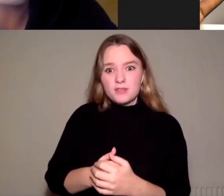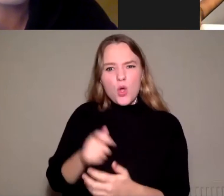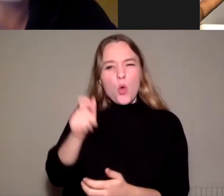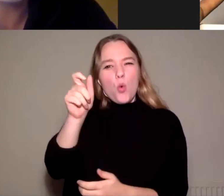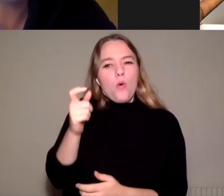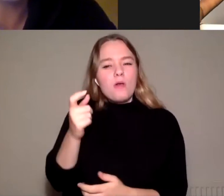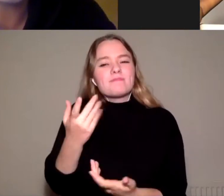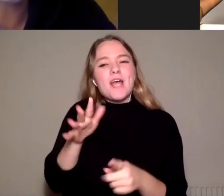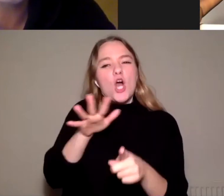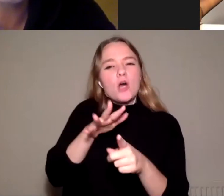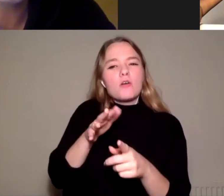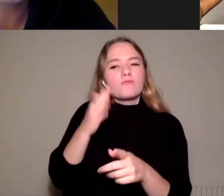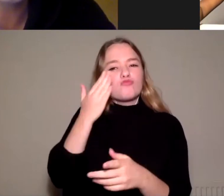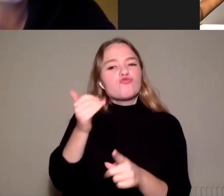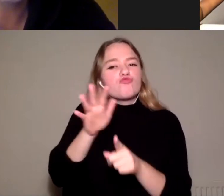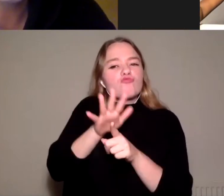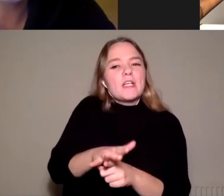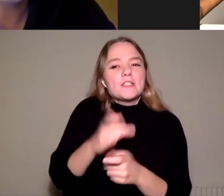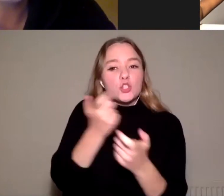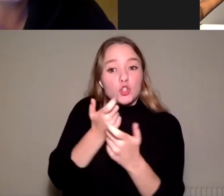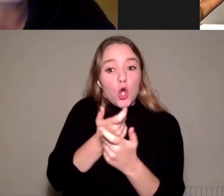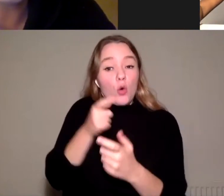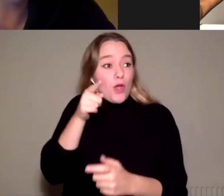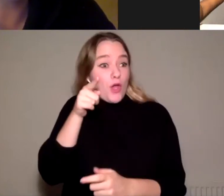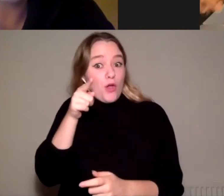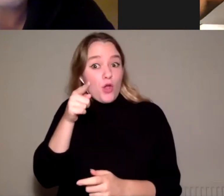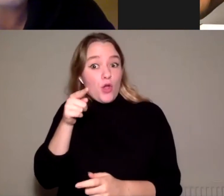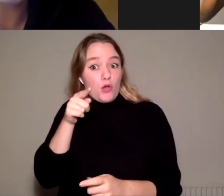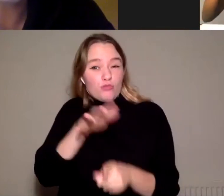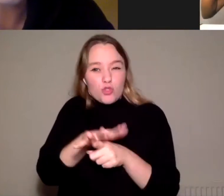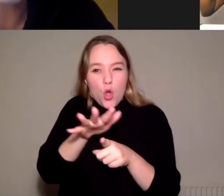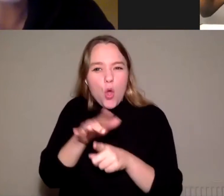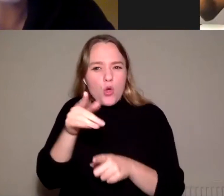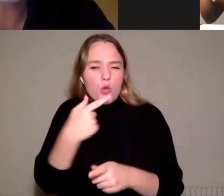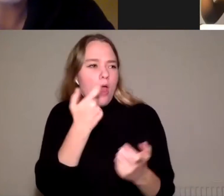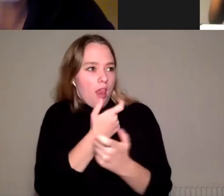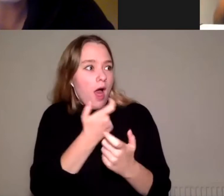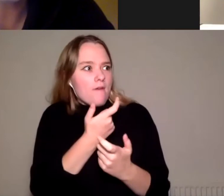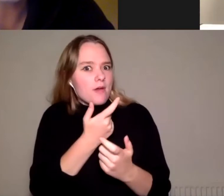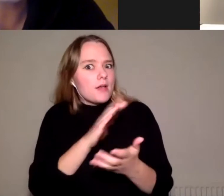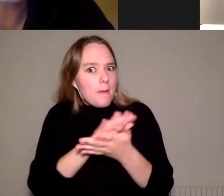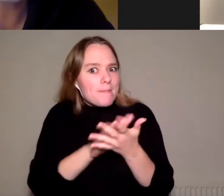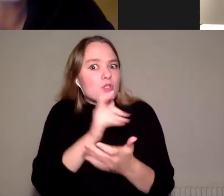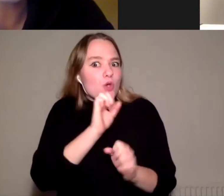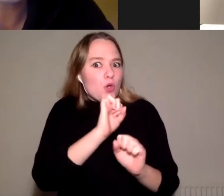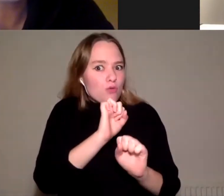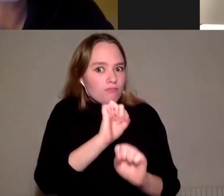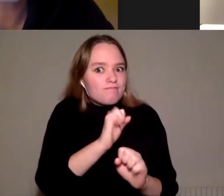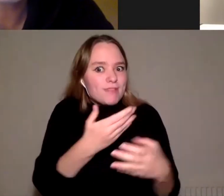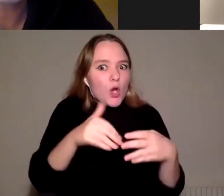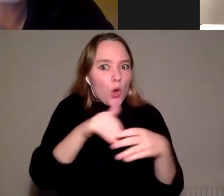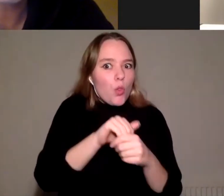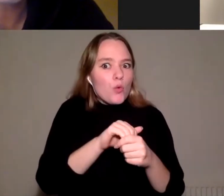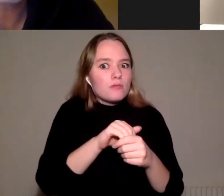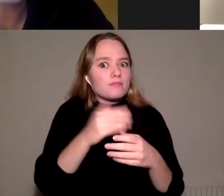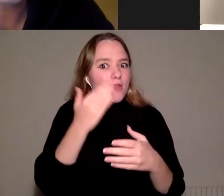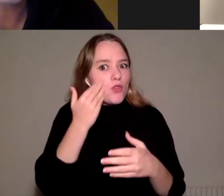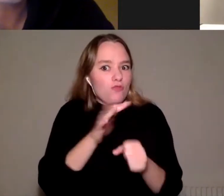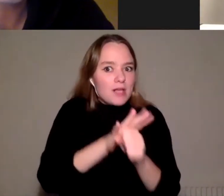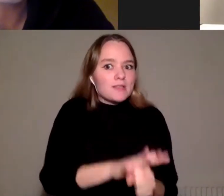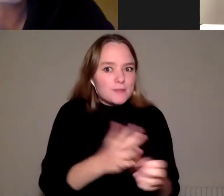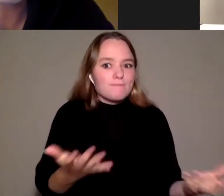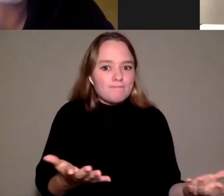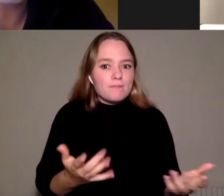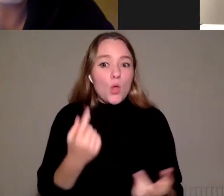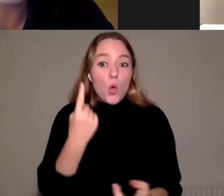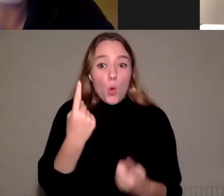joke, you are compliant and complicit in that racist act. That one time that you didn't speak out